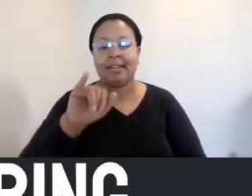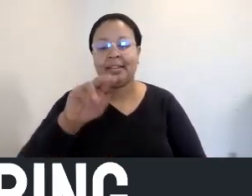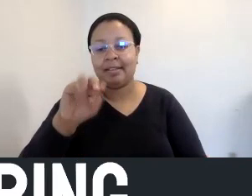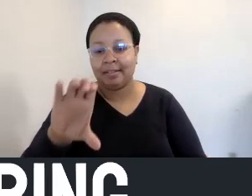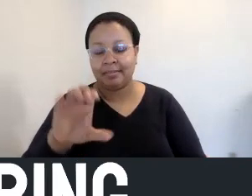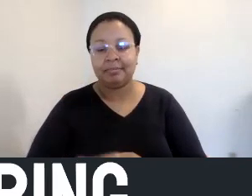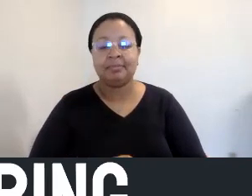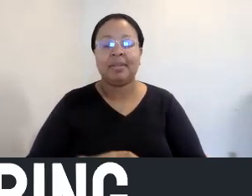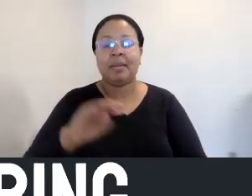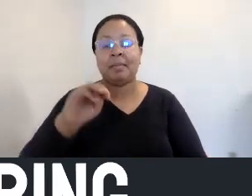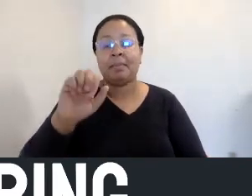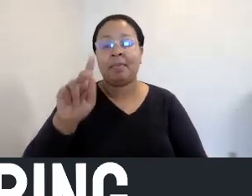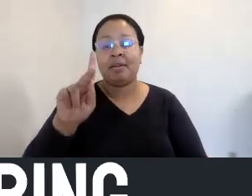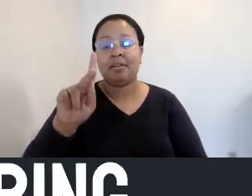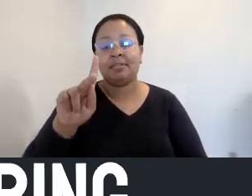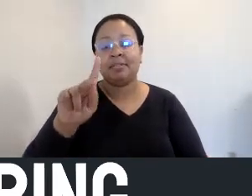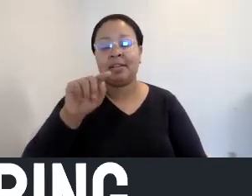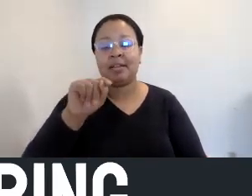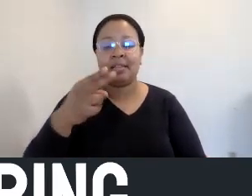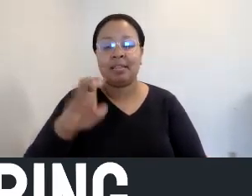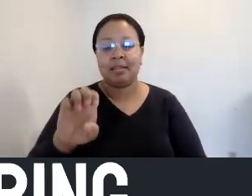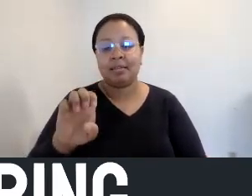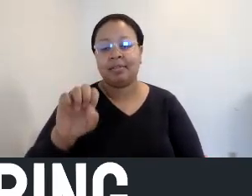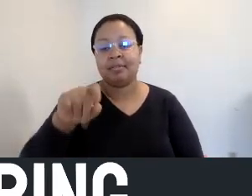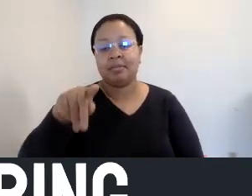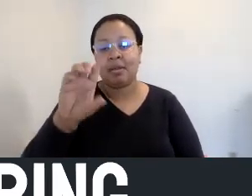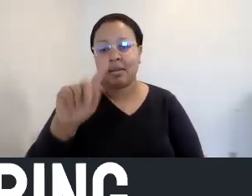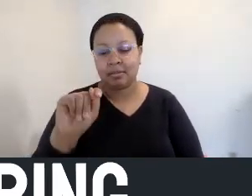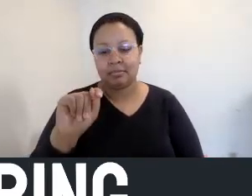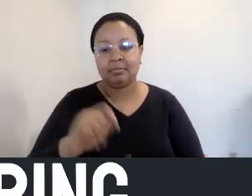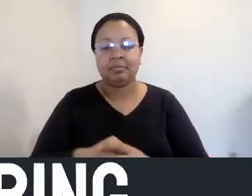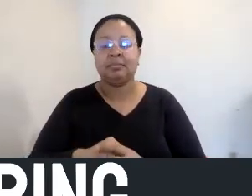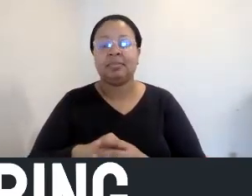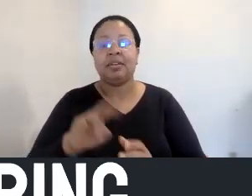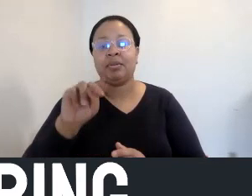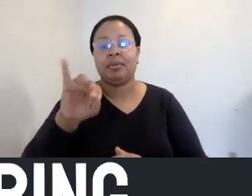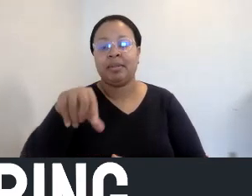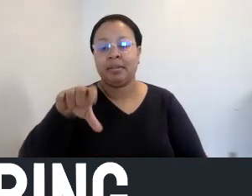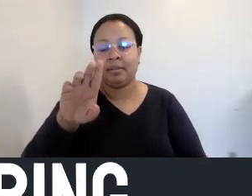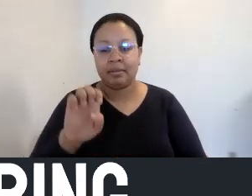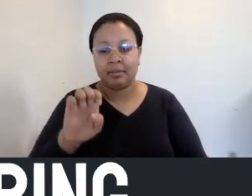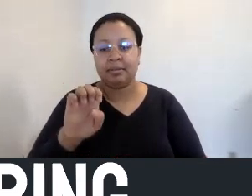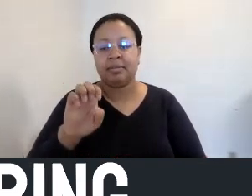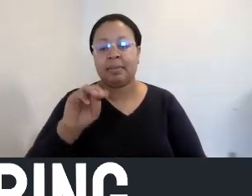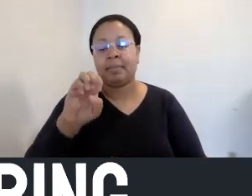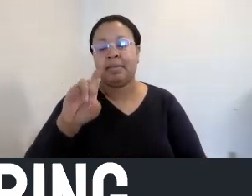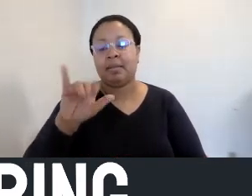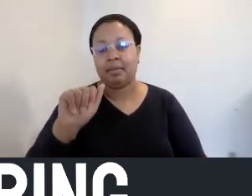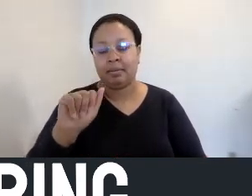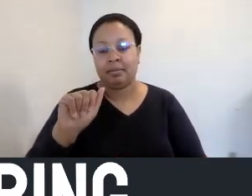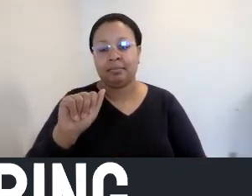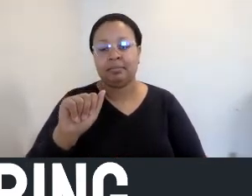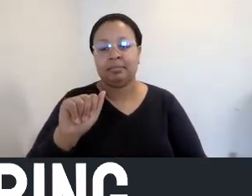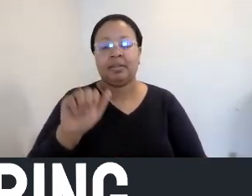Uniques Media, Valley of the Sun United Way, and the Arizona Center for Disability Law.